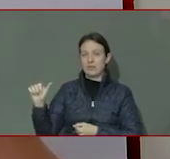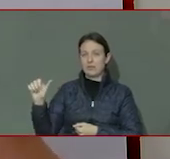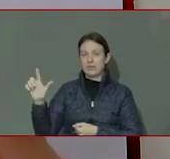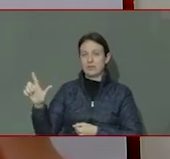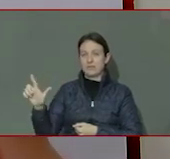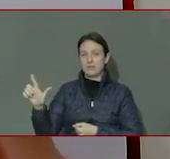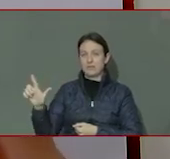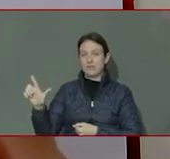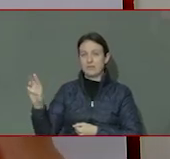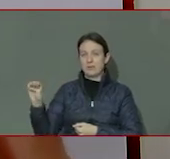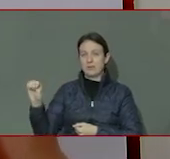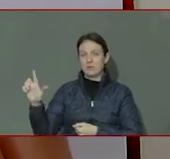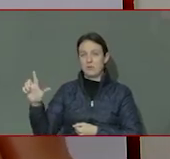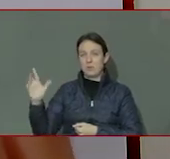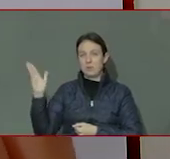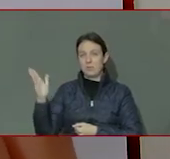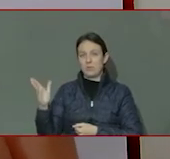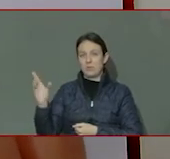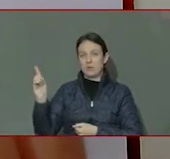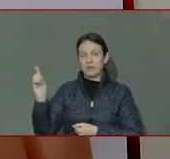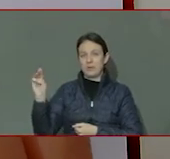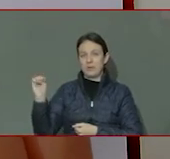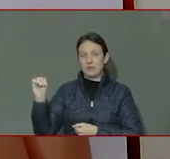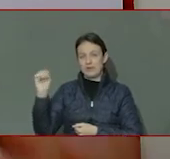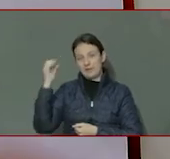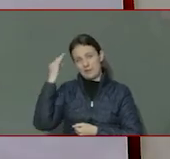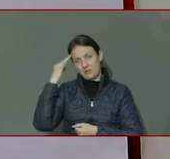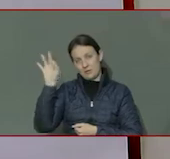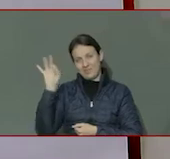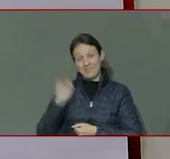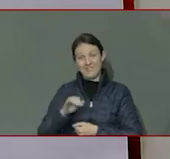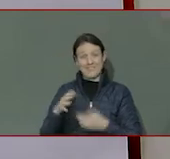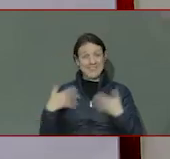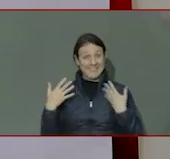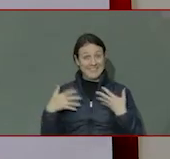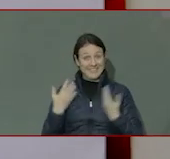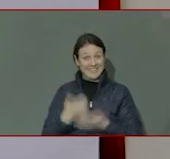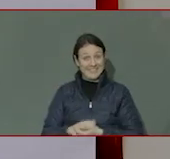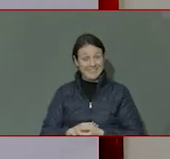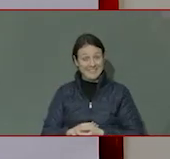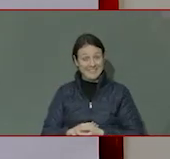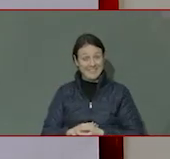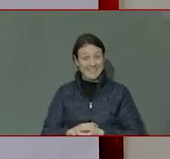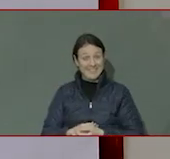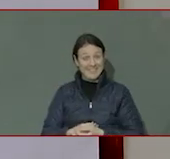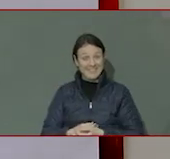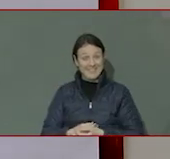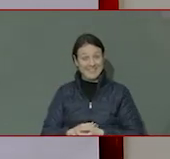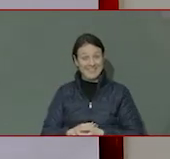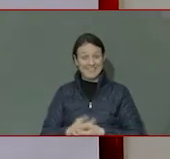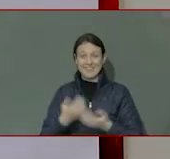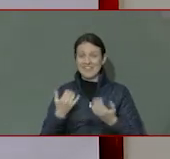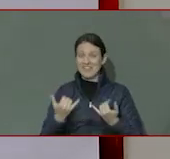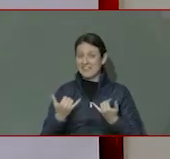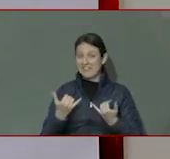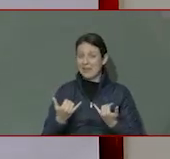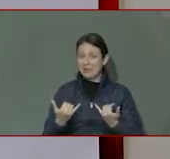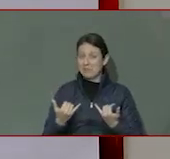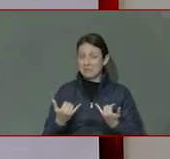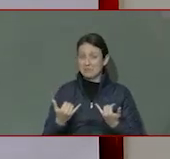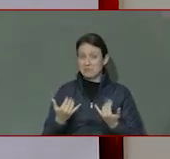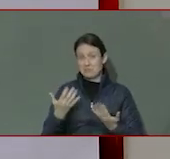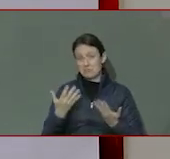0,0167 moles per decimeters cubed. Happy? There are, of course,